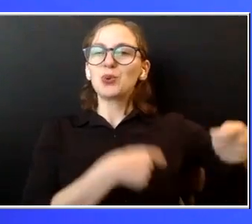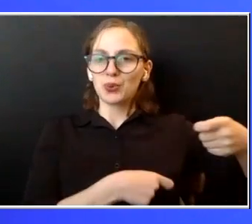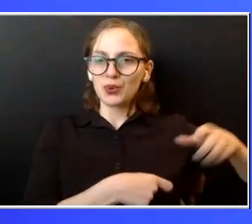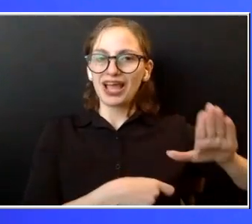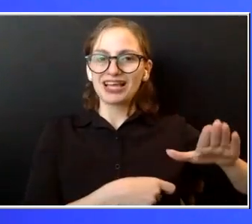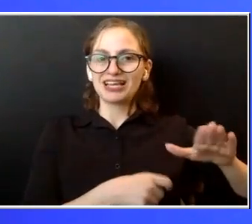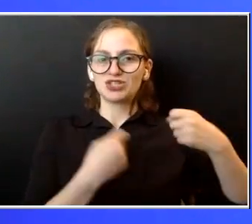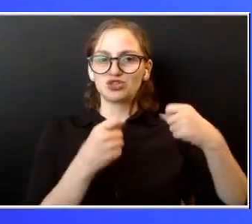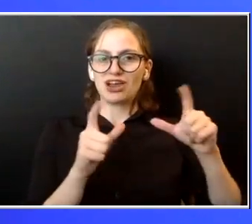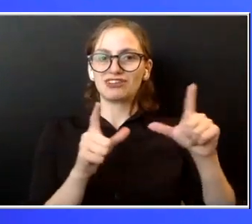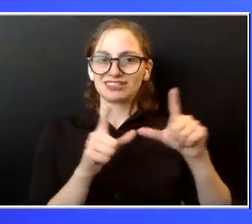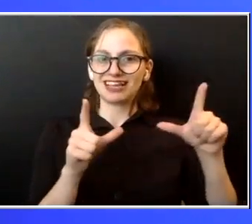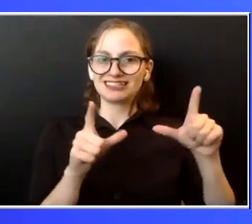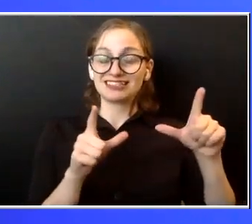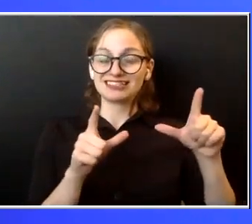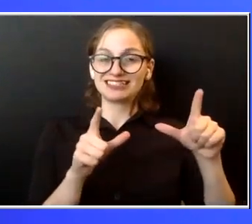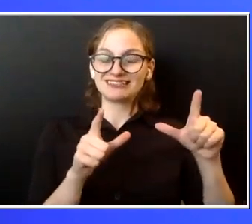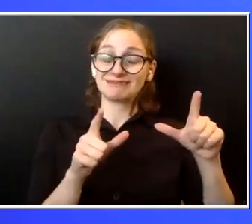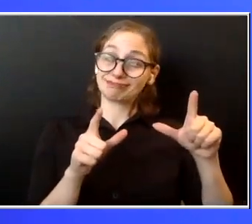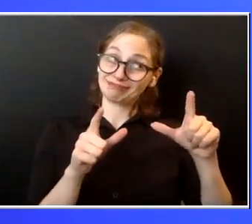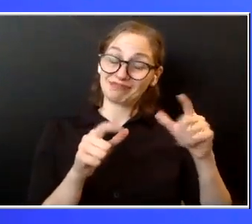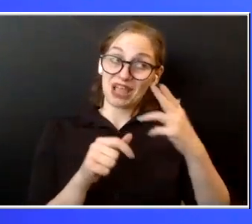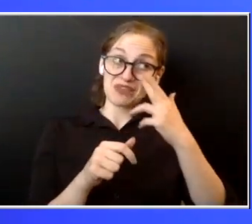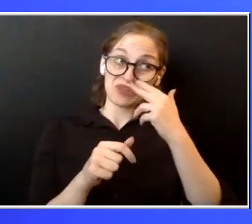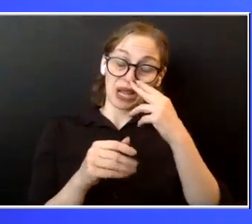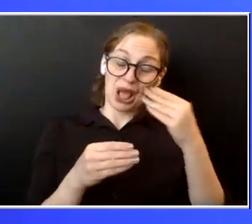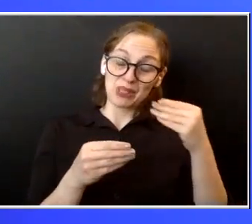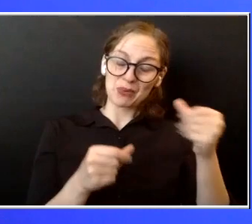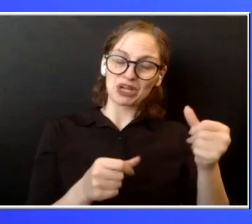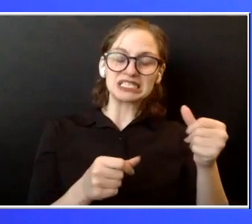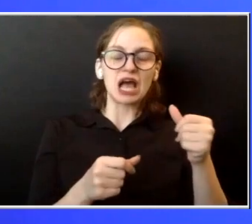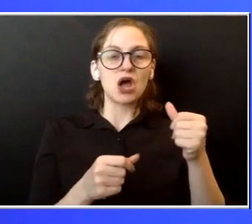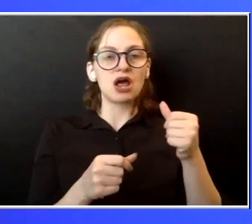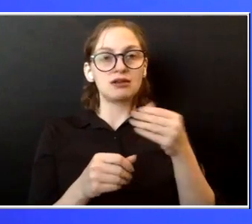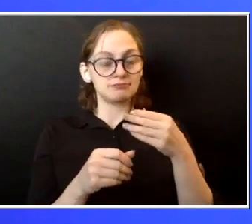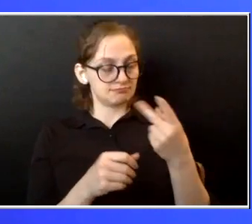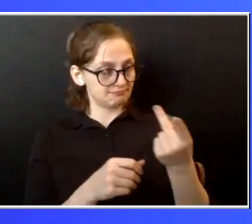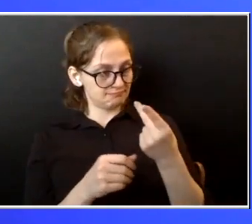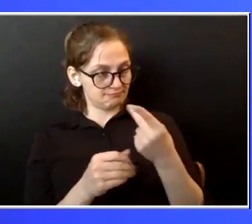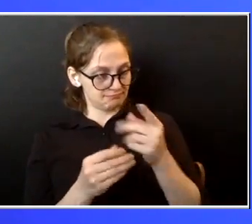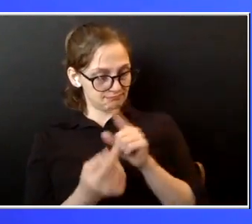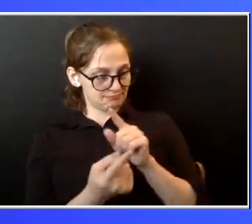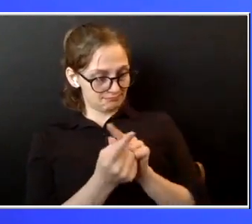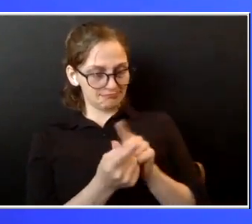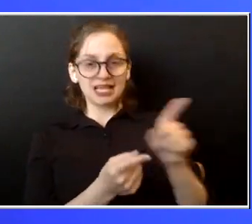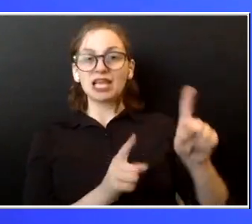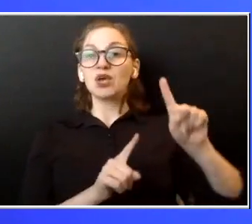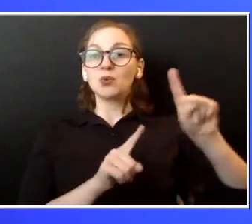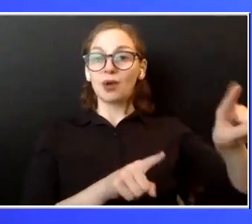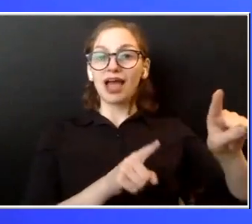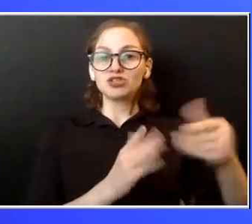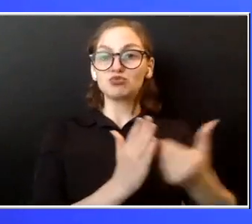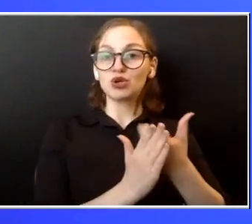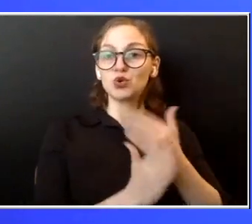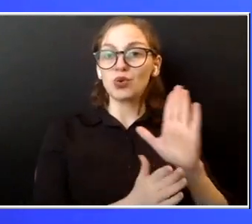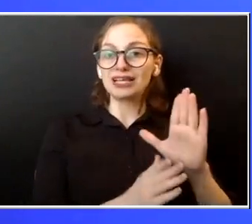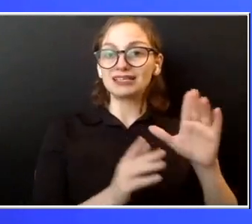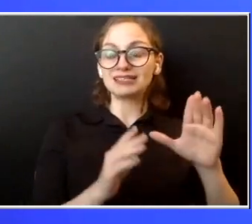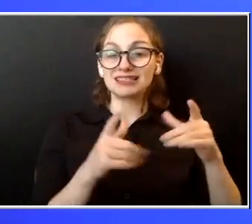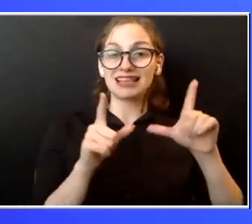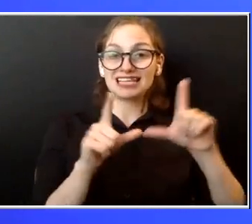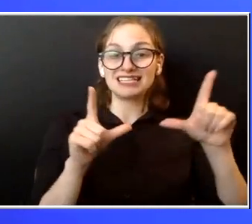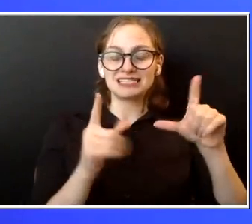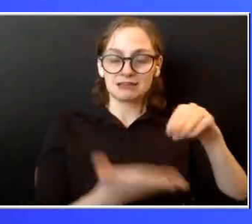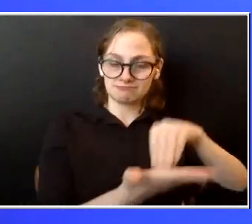Funny how that works. After he met with me, he went to get his driver's license renewed and made sure he put donor on